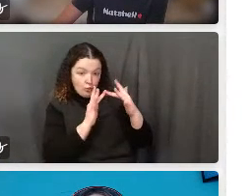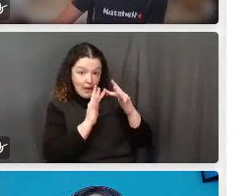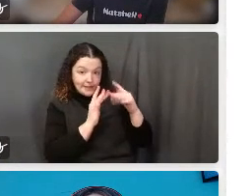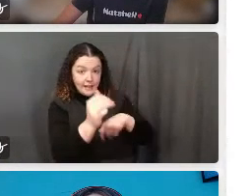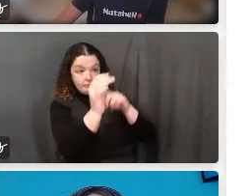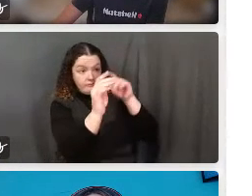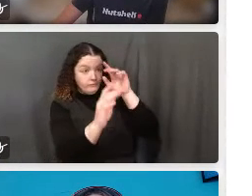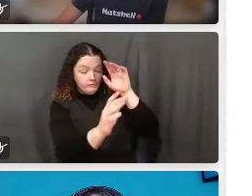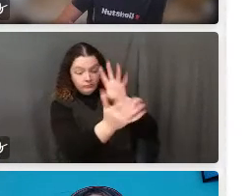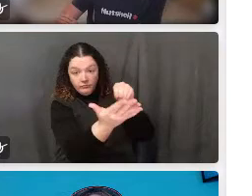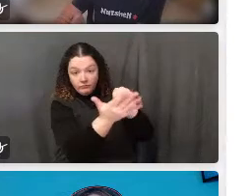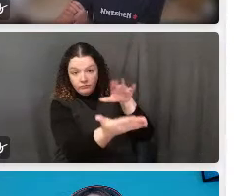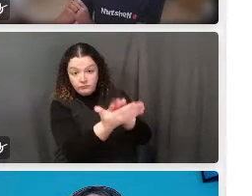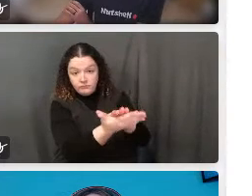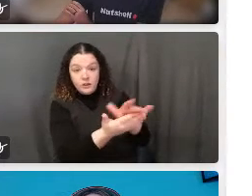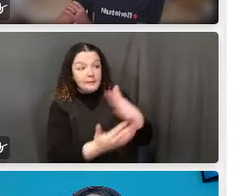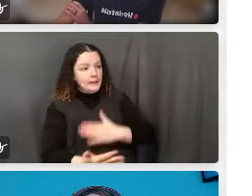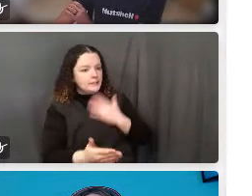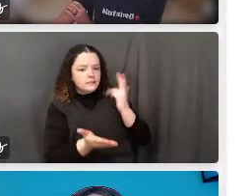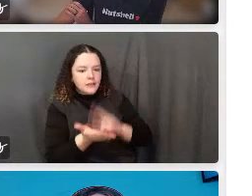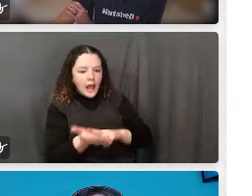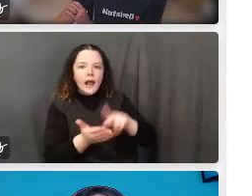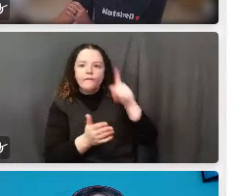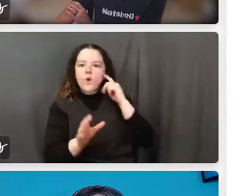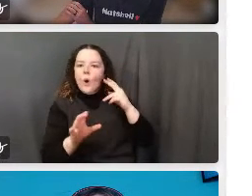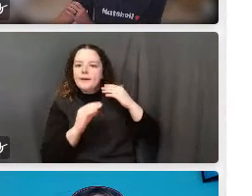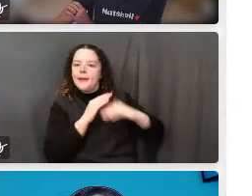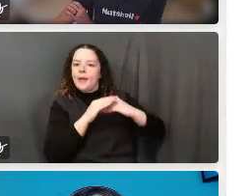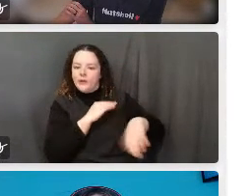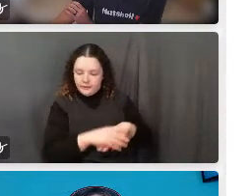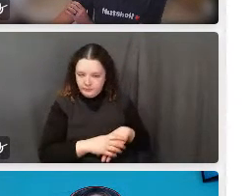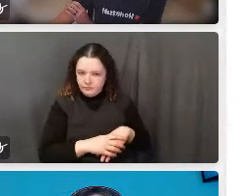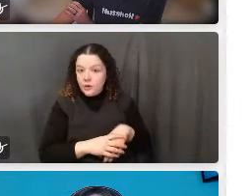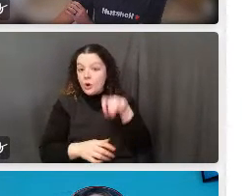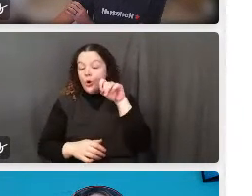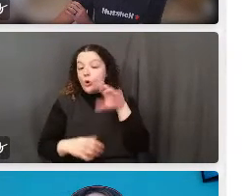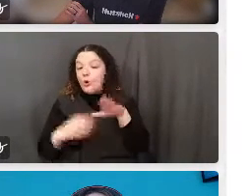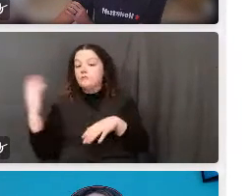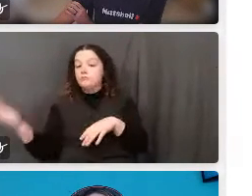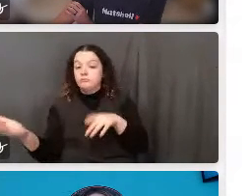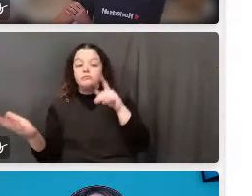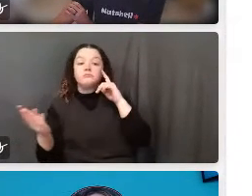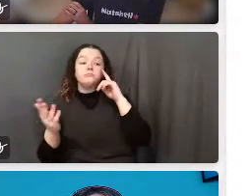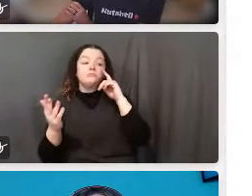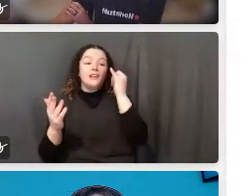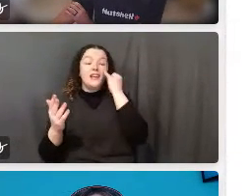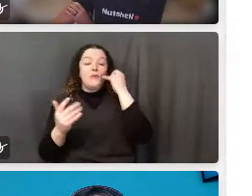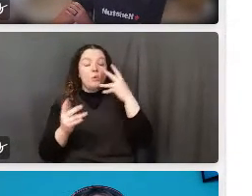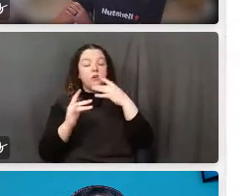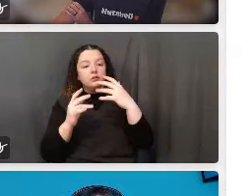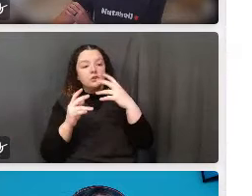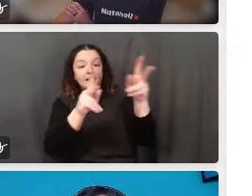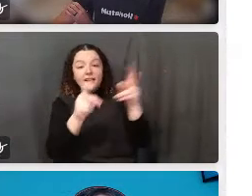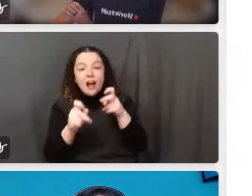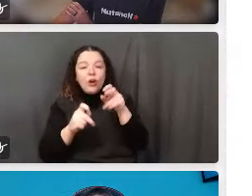up and enter their email address, or even enter their email address to download some valuable content like a guide or PDF